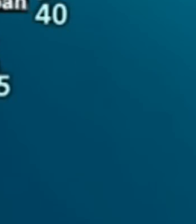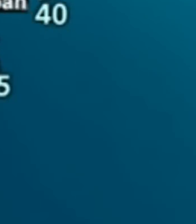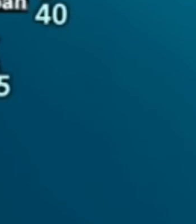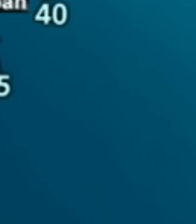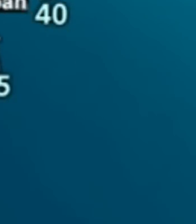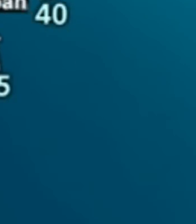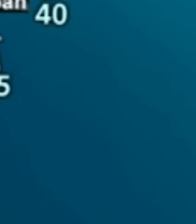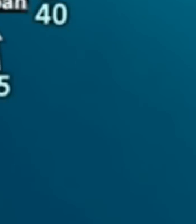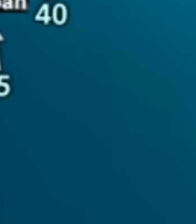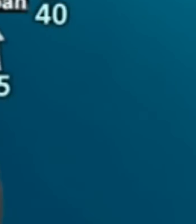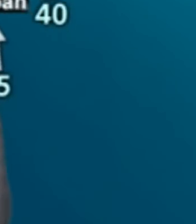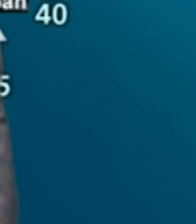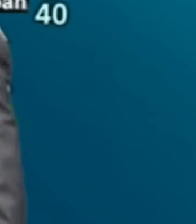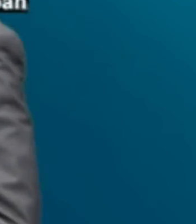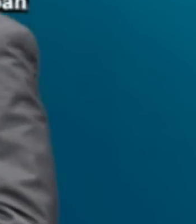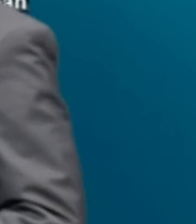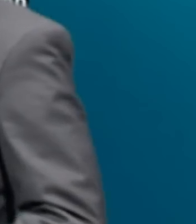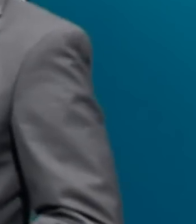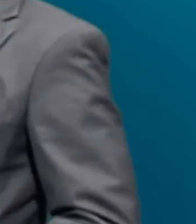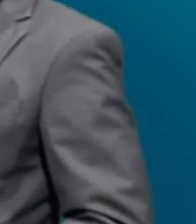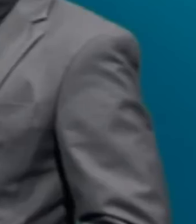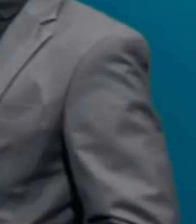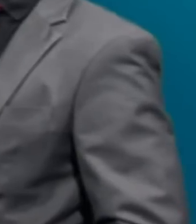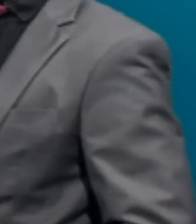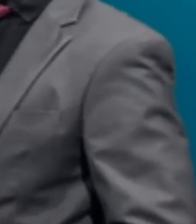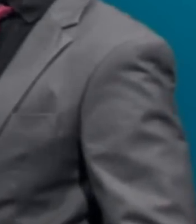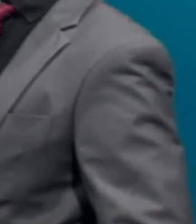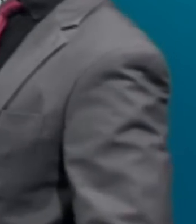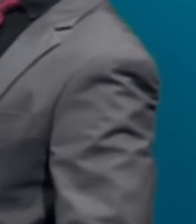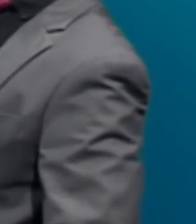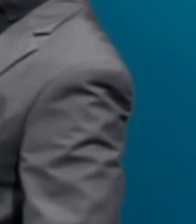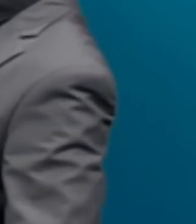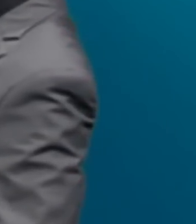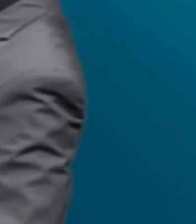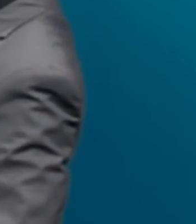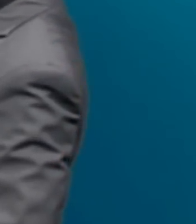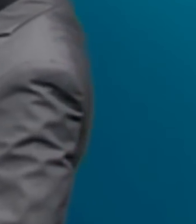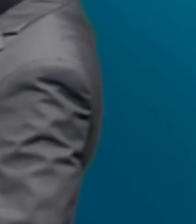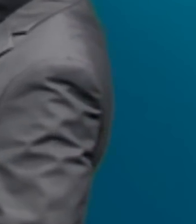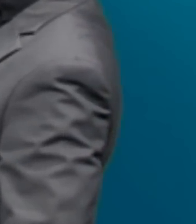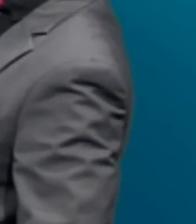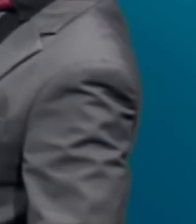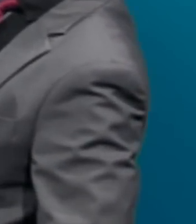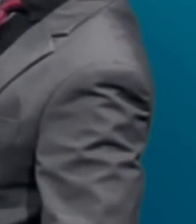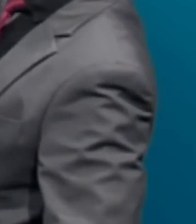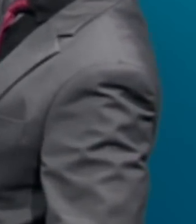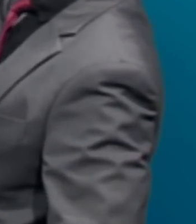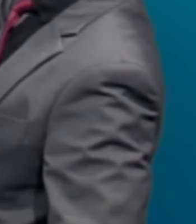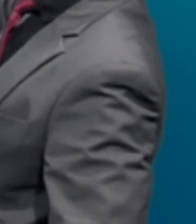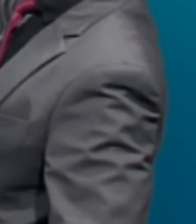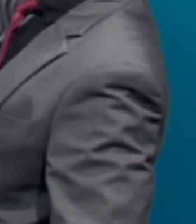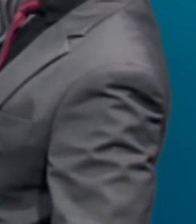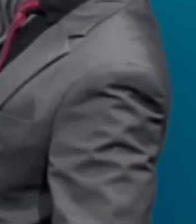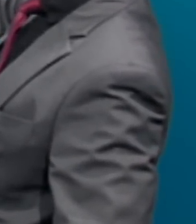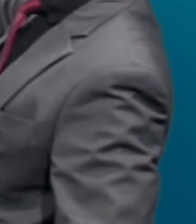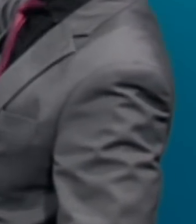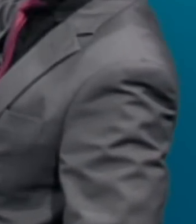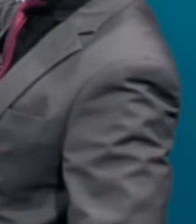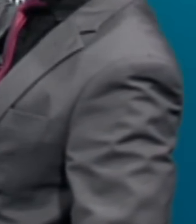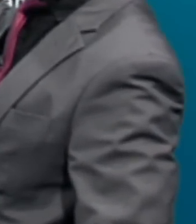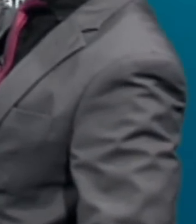lebeletše fela gore go tla ba go hlokile bogare yona ge Afrika Borwa ge se fela mario ba ka bana re lwetše gape dikgonagalo tša dipula re lwetše province ya Limpopo